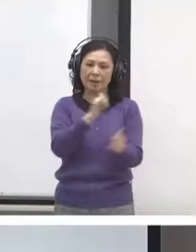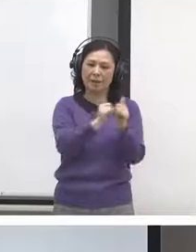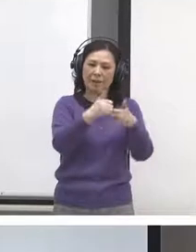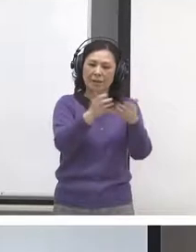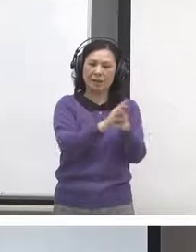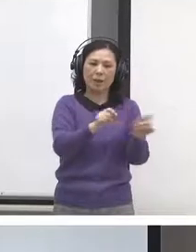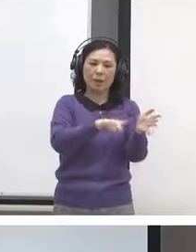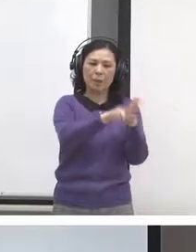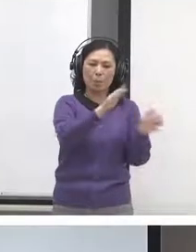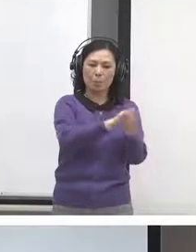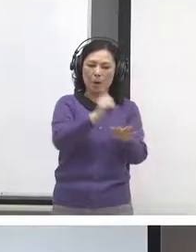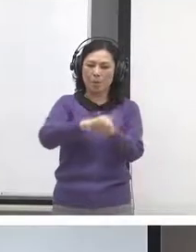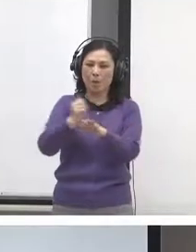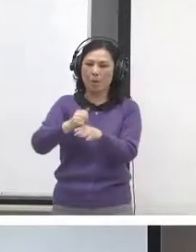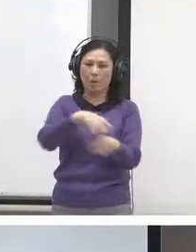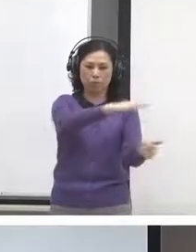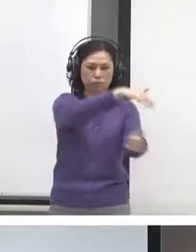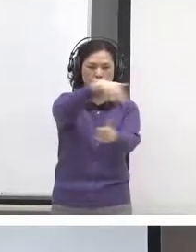collaboration.